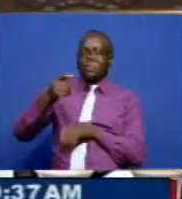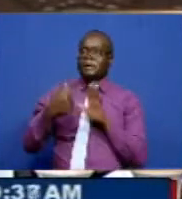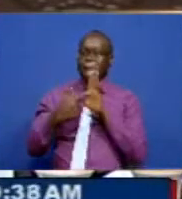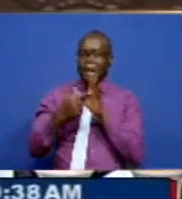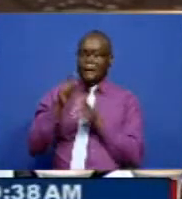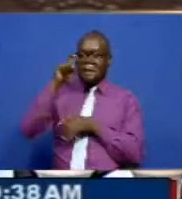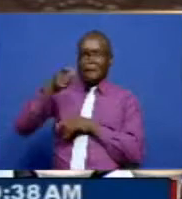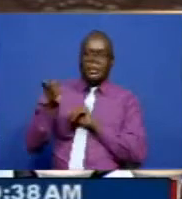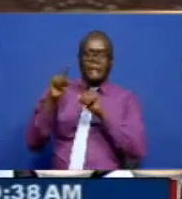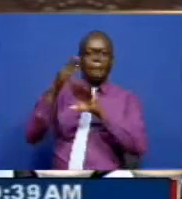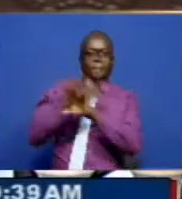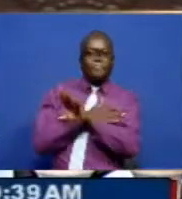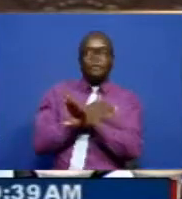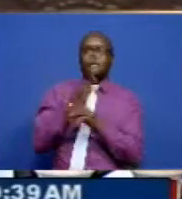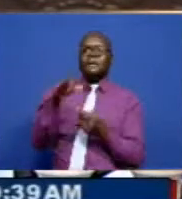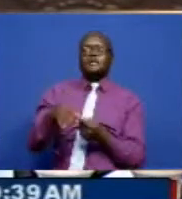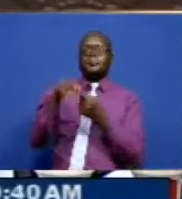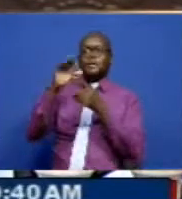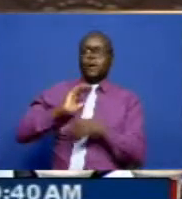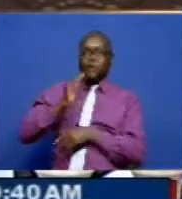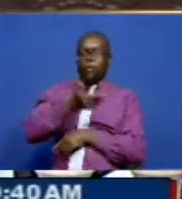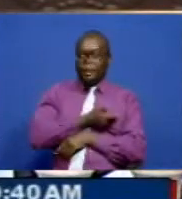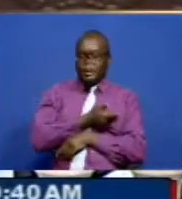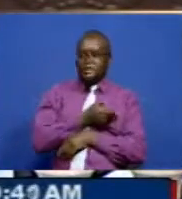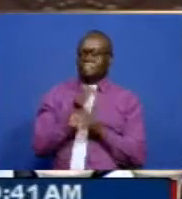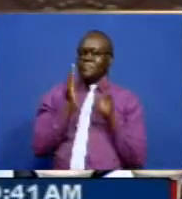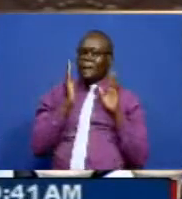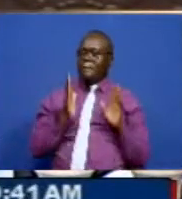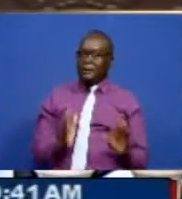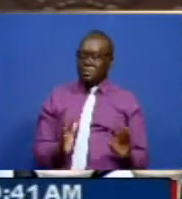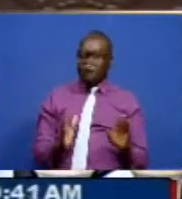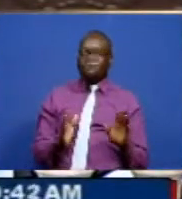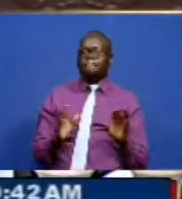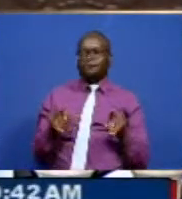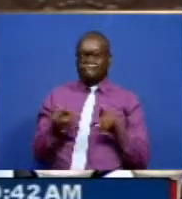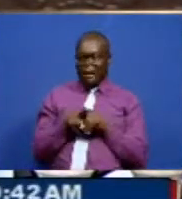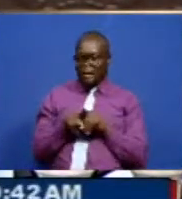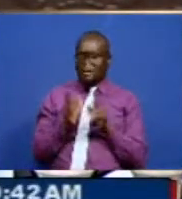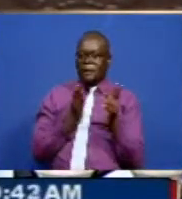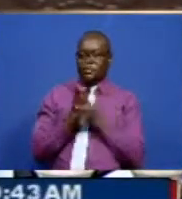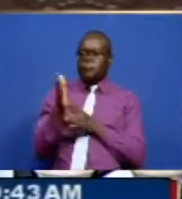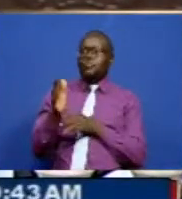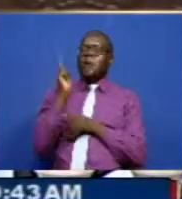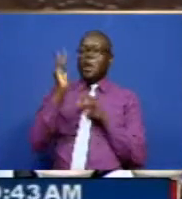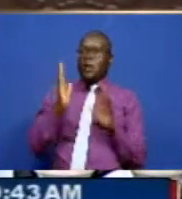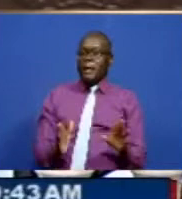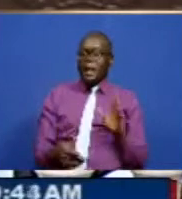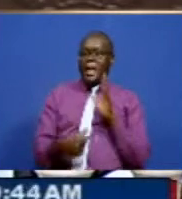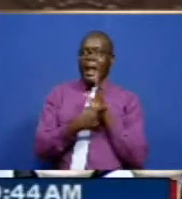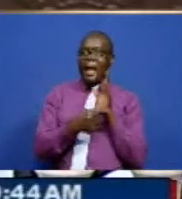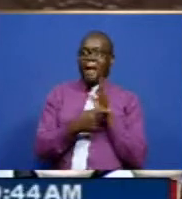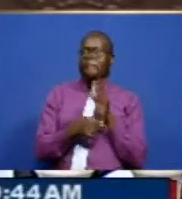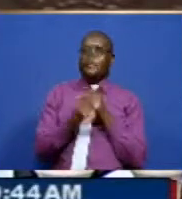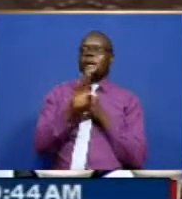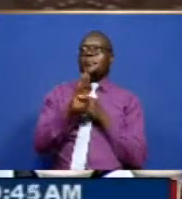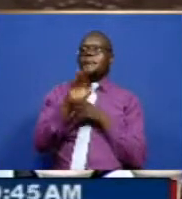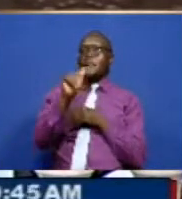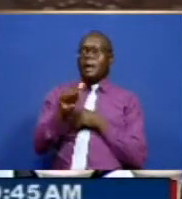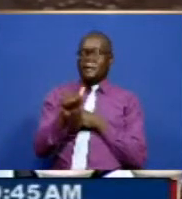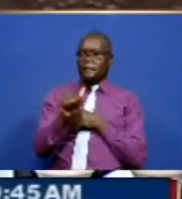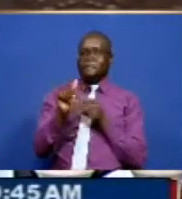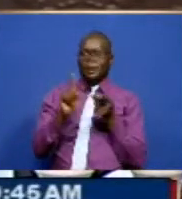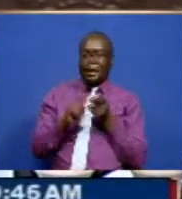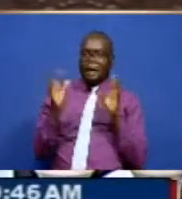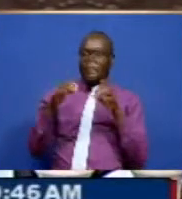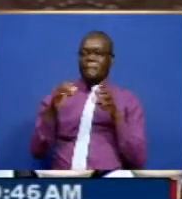he would appear before the special committee in person and by advocates, namely V.A. Nyamodi and